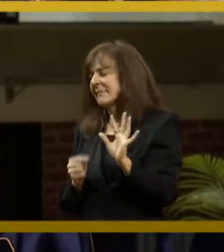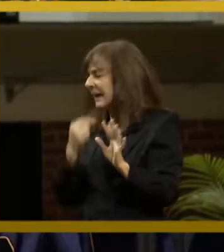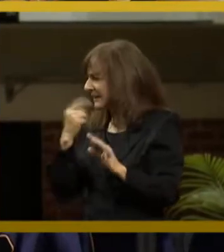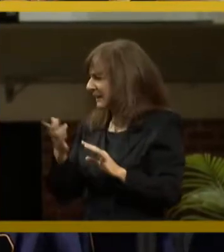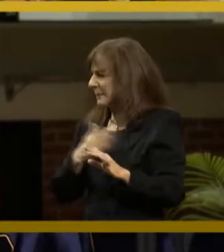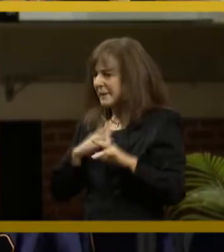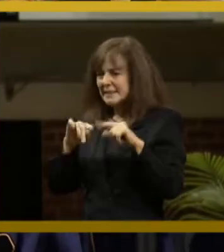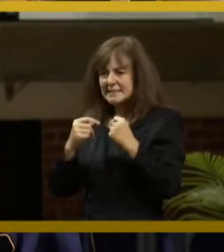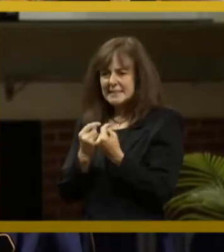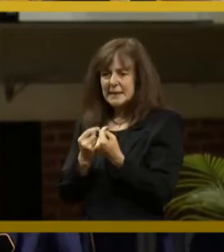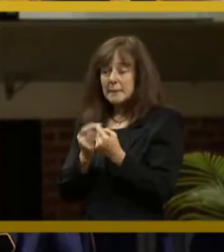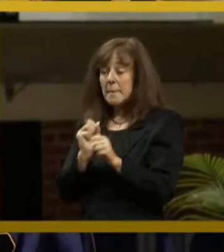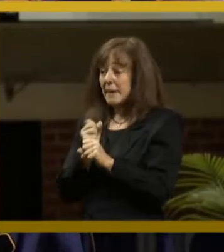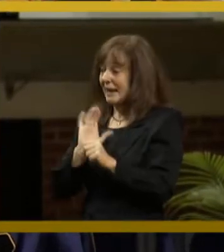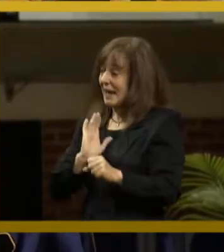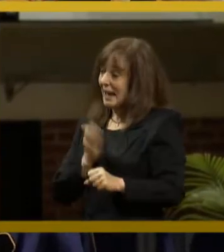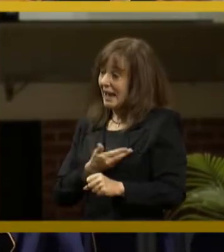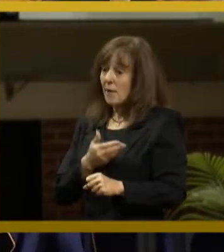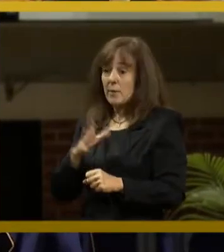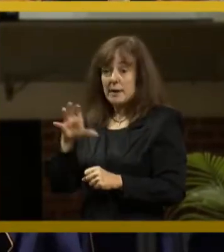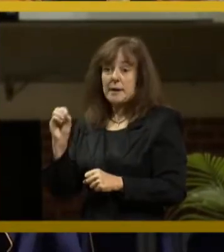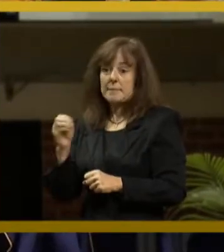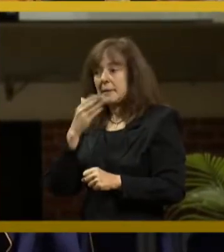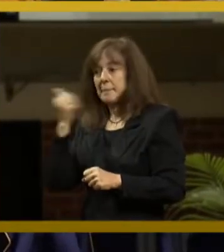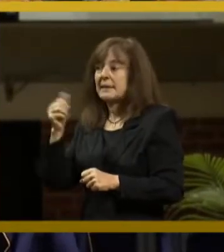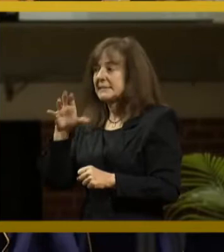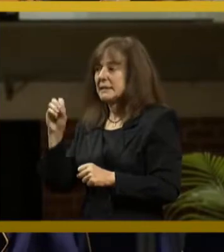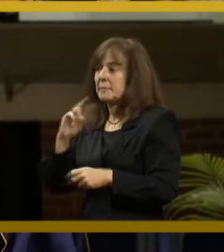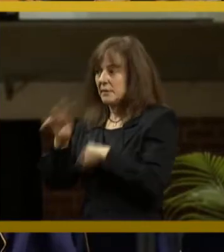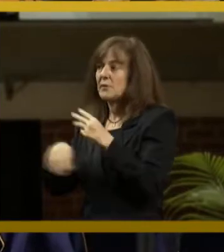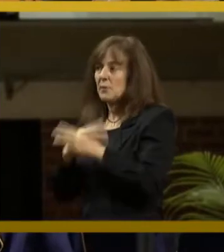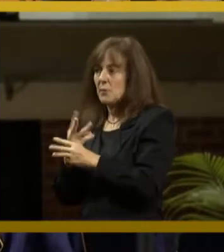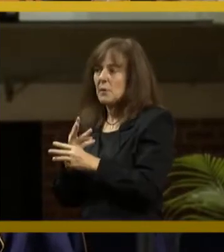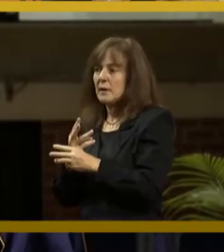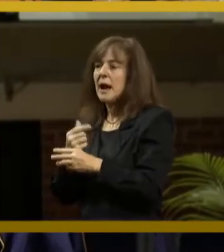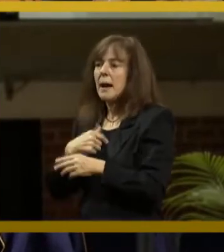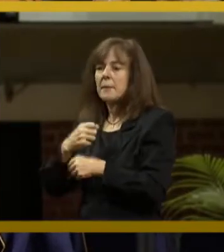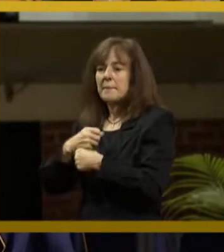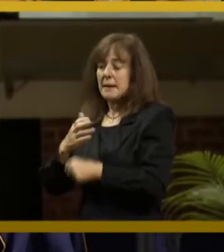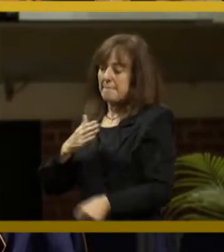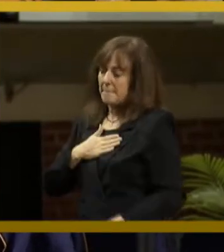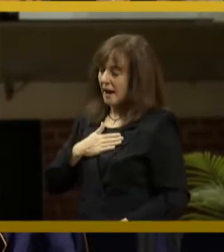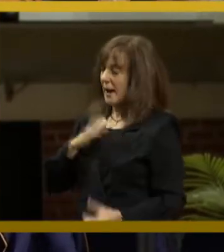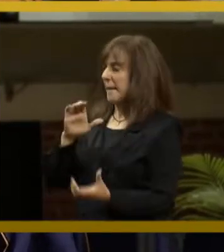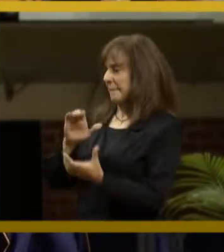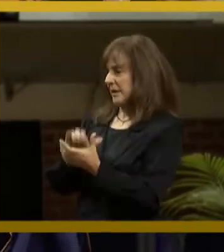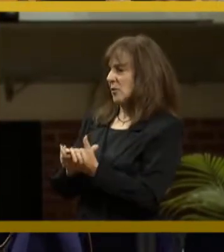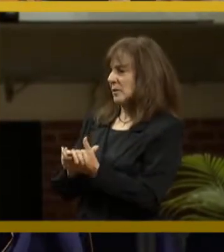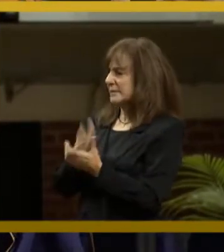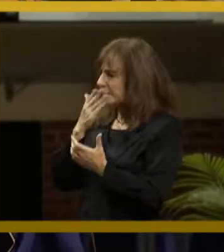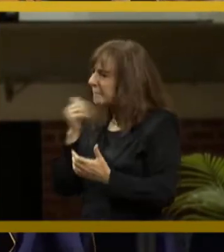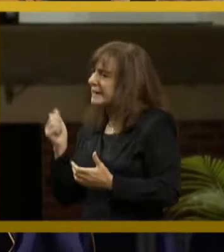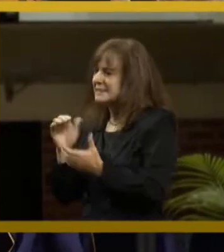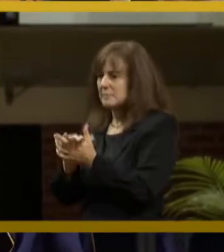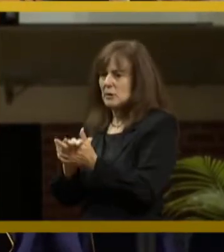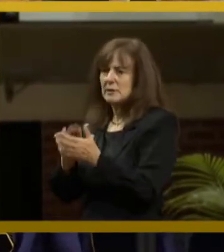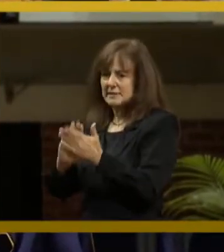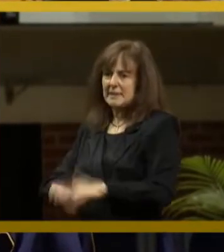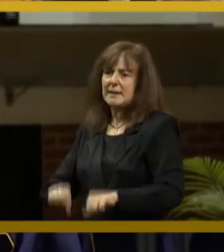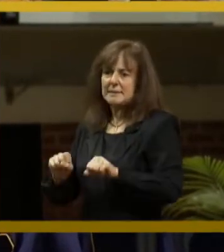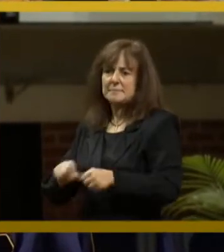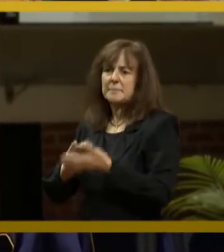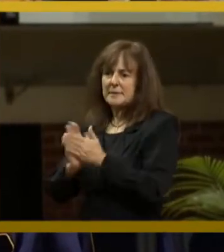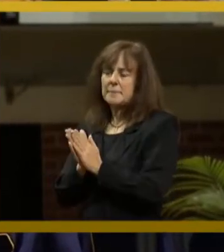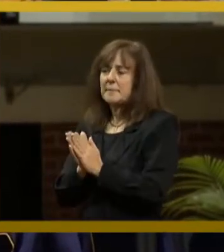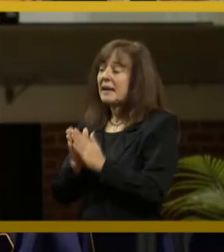team, let's make our company the best company in the world. I'm going to make my marriage the best it can be.